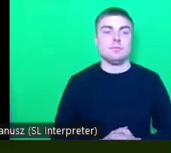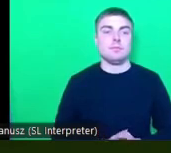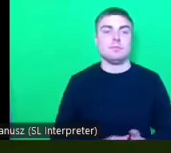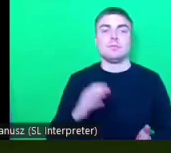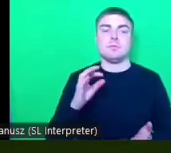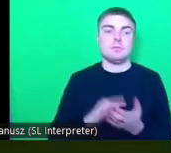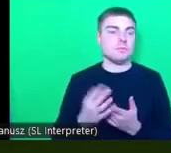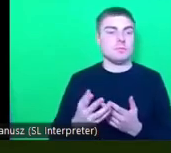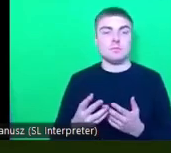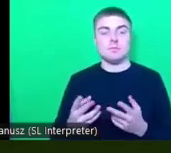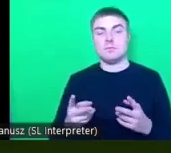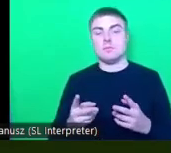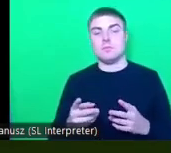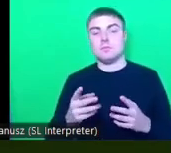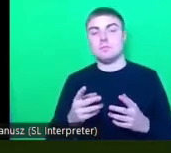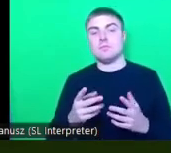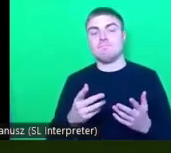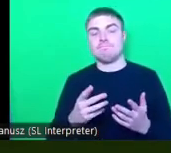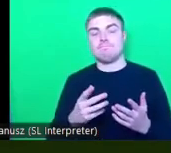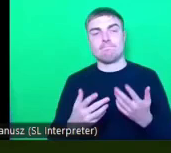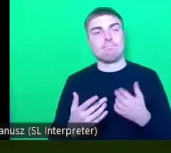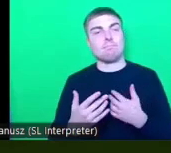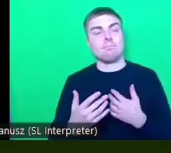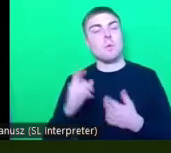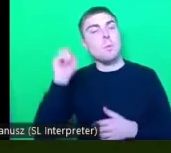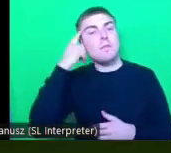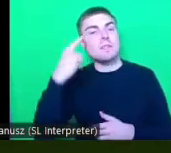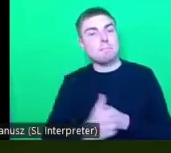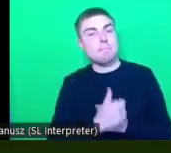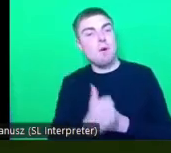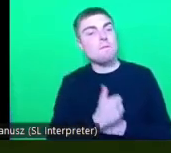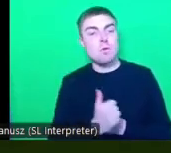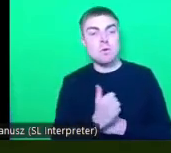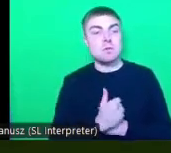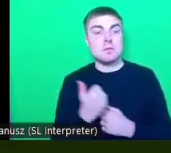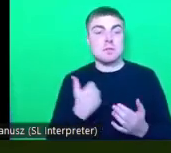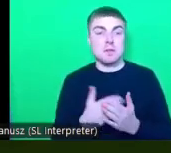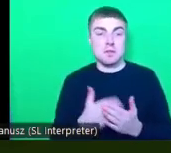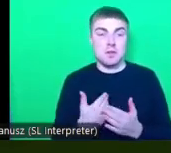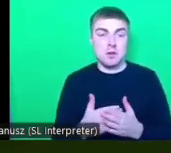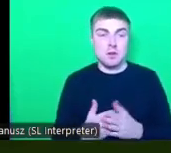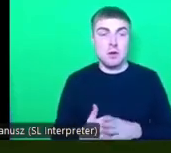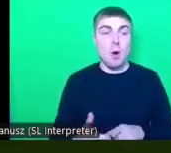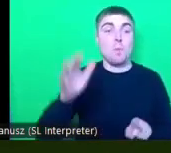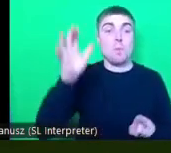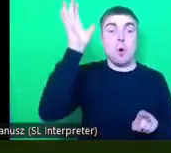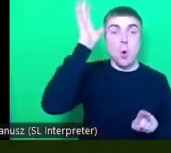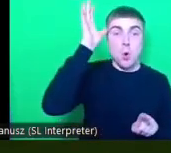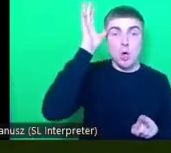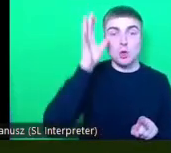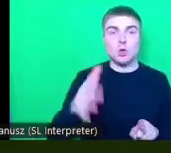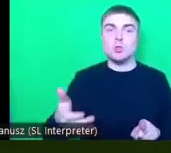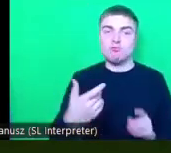damages. Because in Sweden, this is a pretty hot debate at the moment. It's